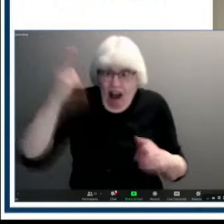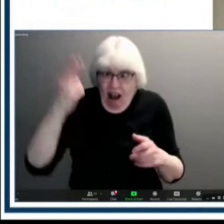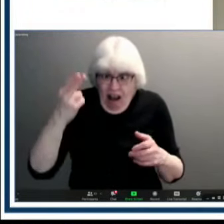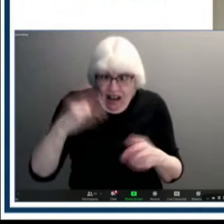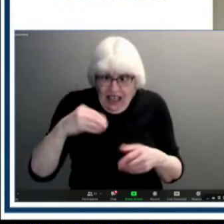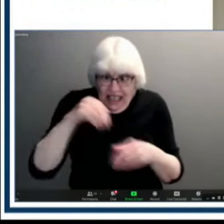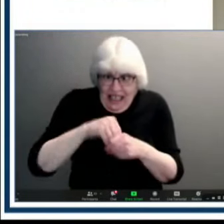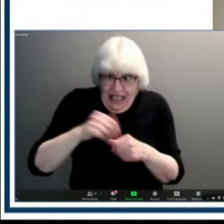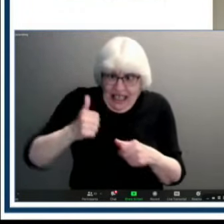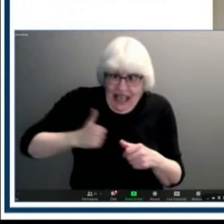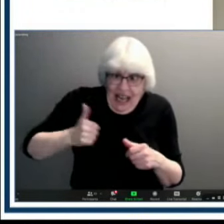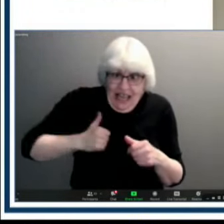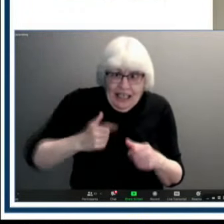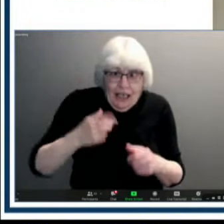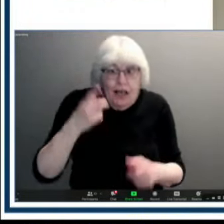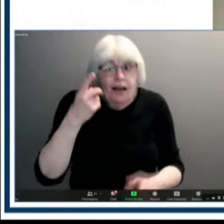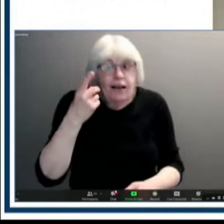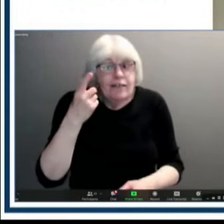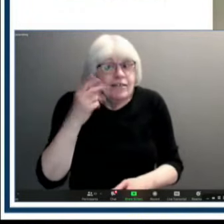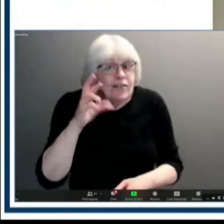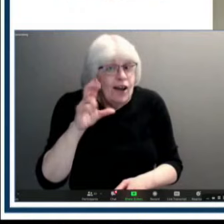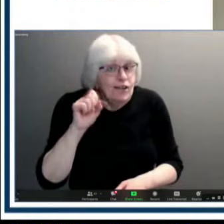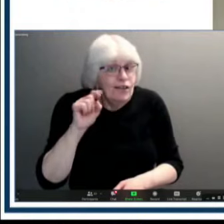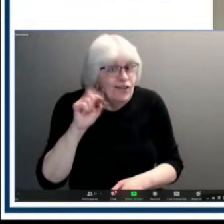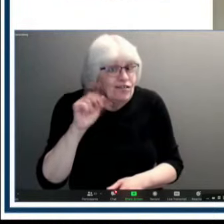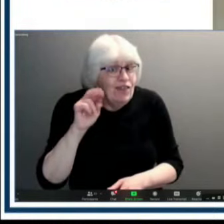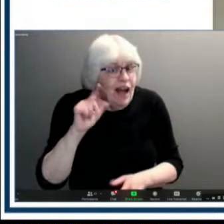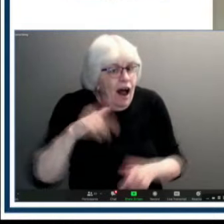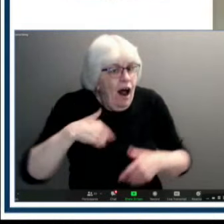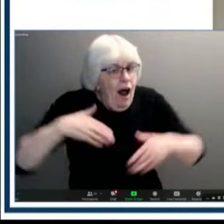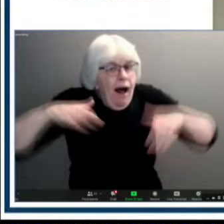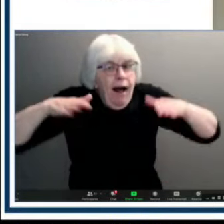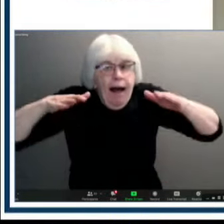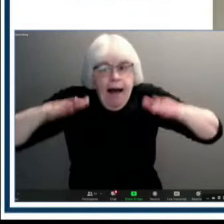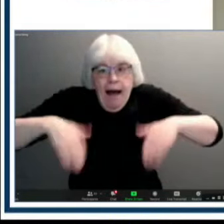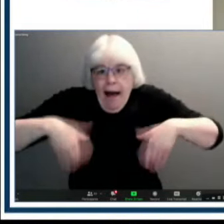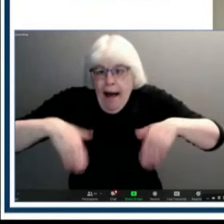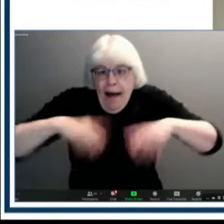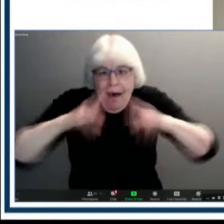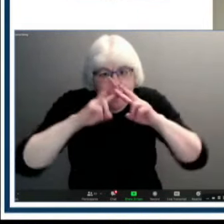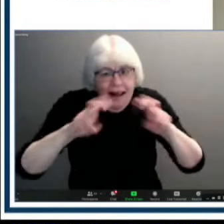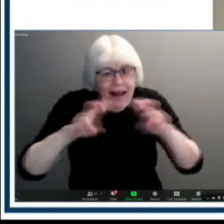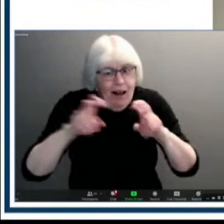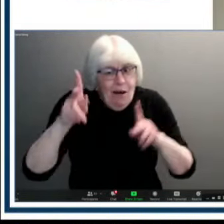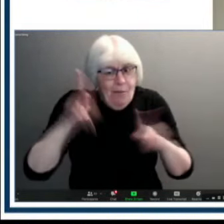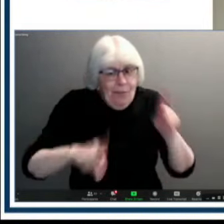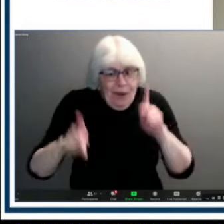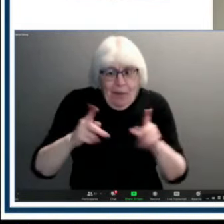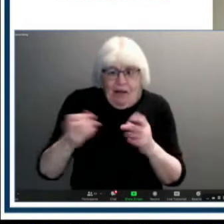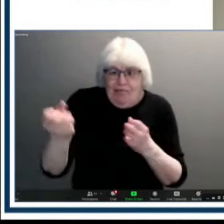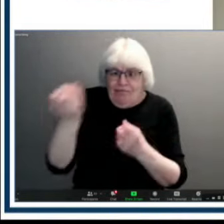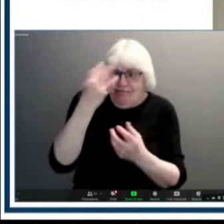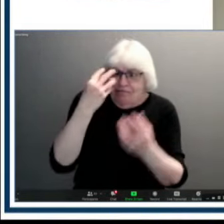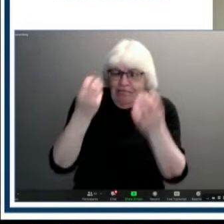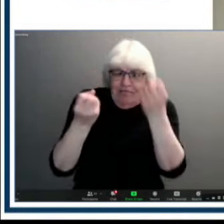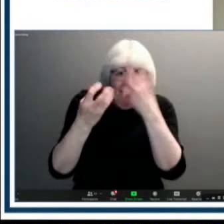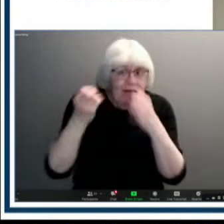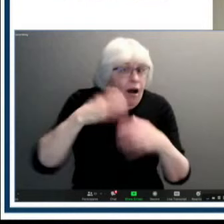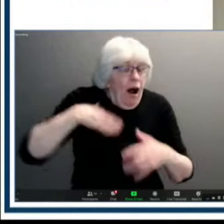directly. I've seen some stuff, and the people have told me. I haven't seen the data directly that we are among some of the highest rates